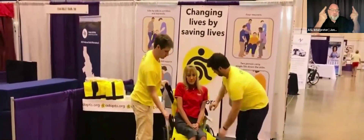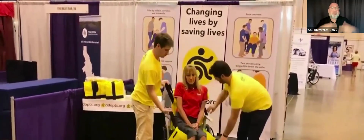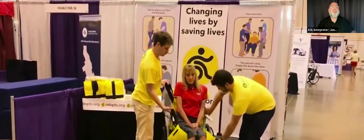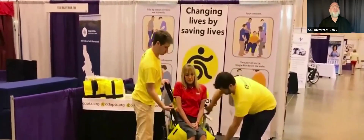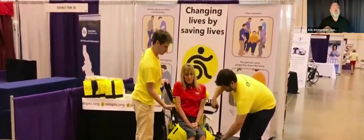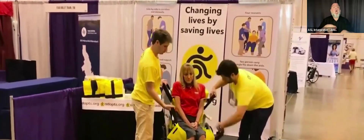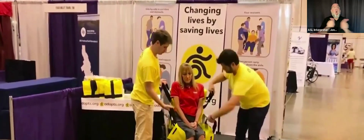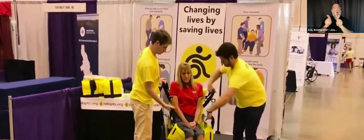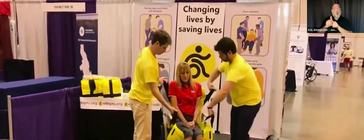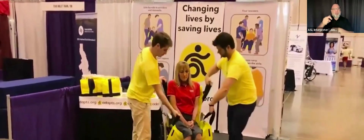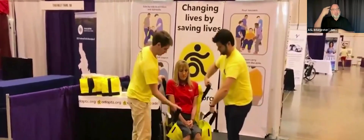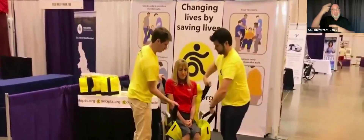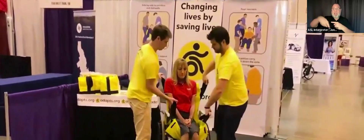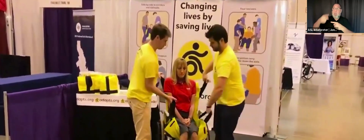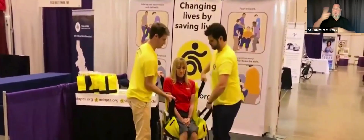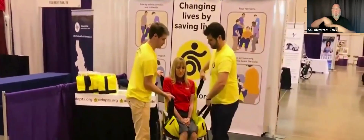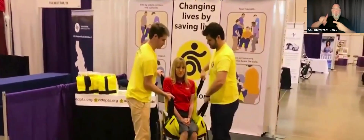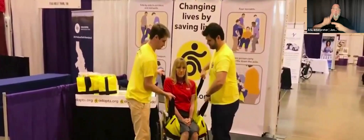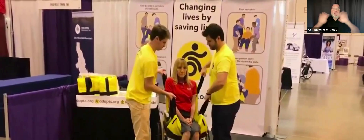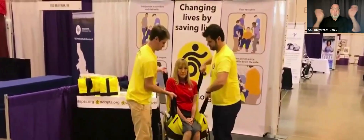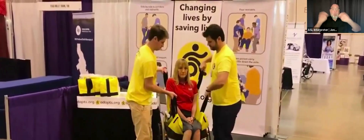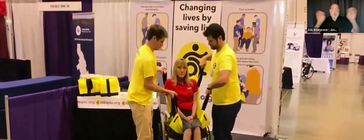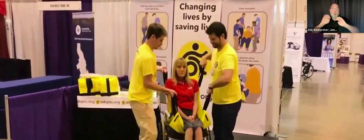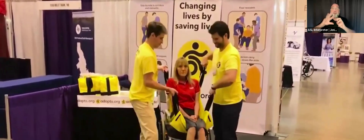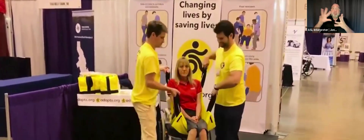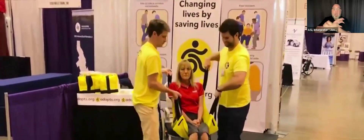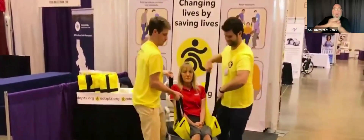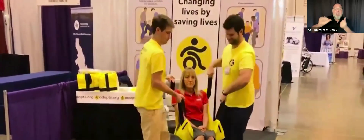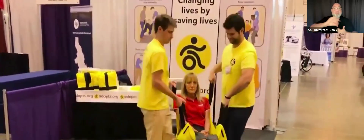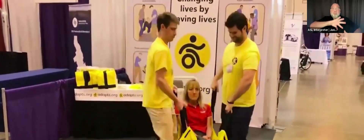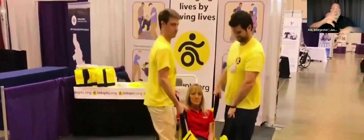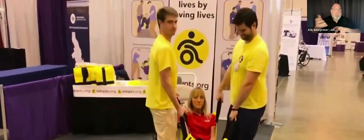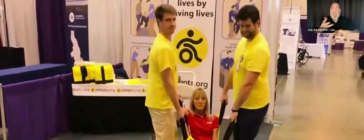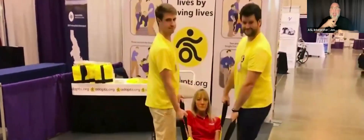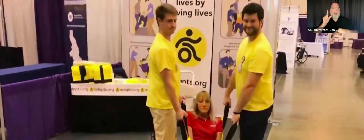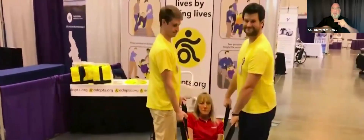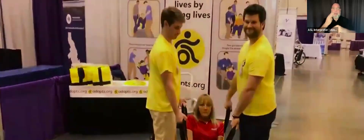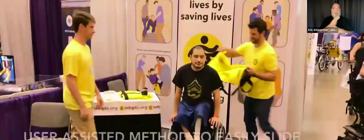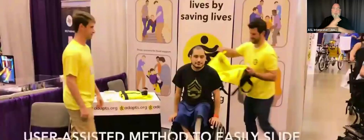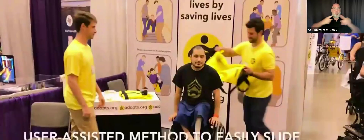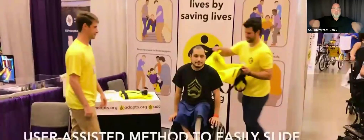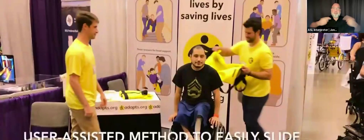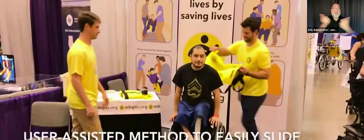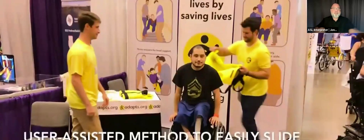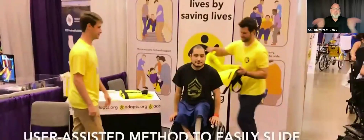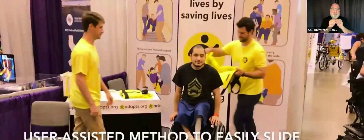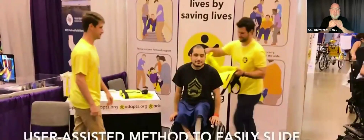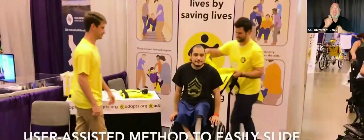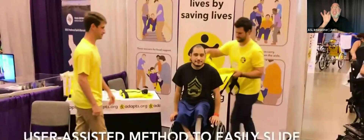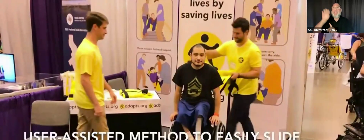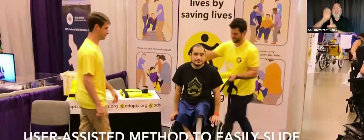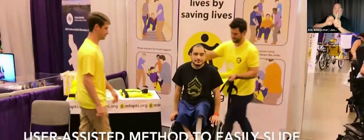accessibility when disaster strikes and their customers can't use their wheelchair to evacuate. If elevators are off or a